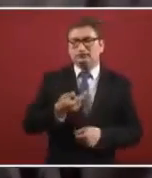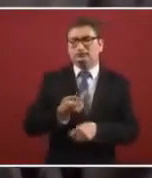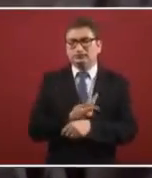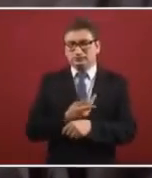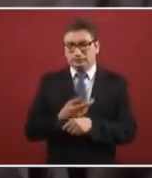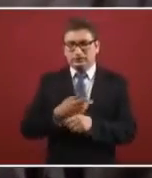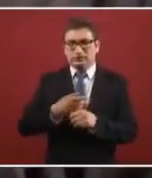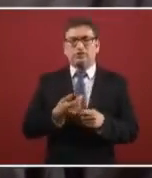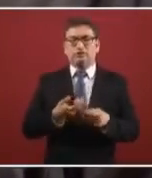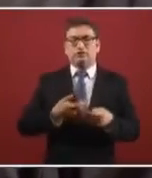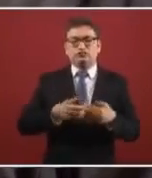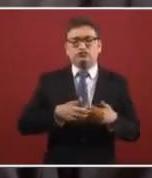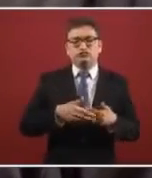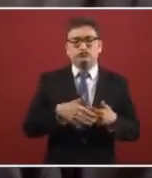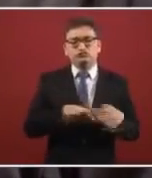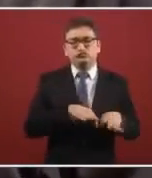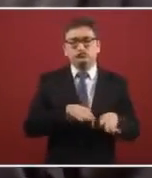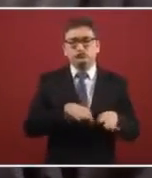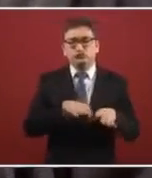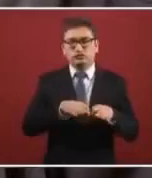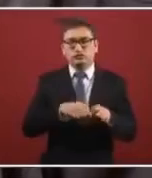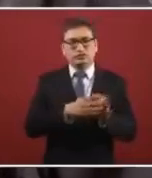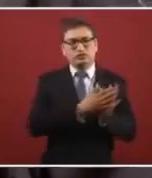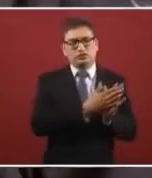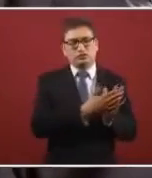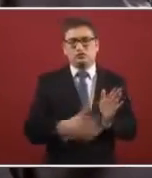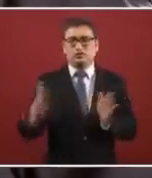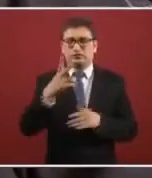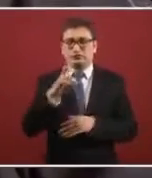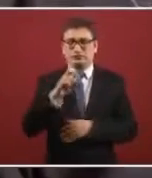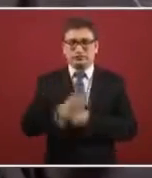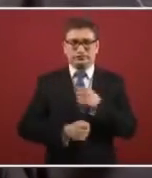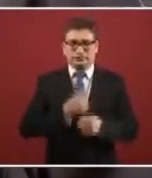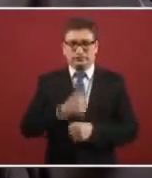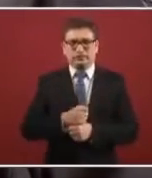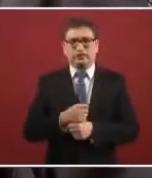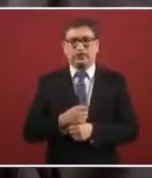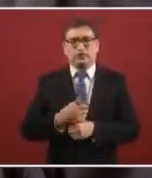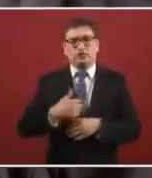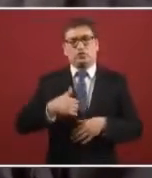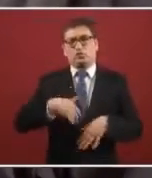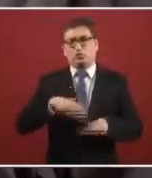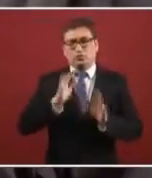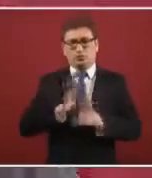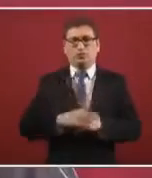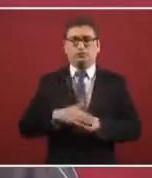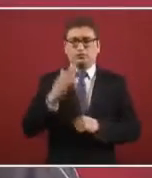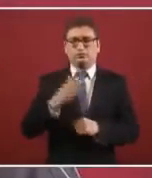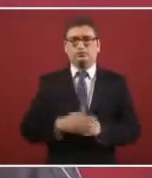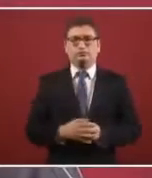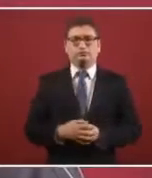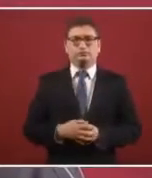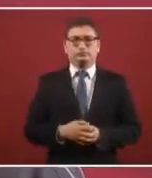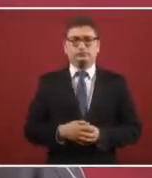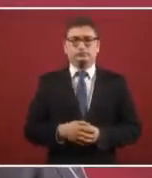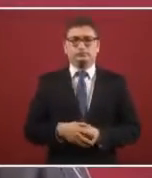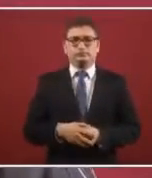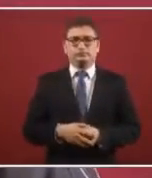Mexico durante 30 años for 30 years o más or more